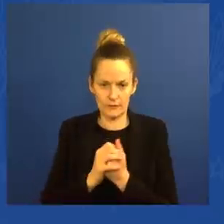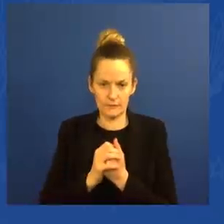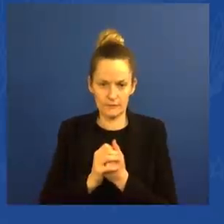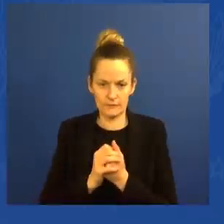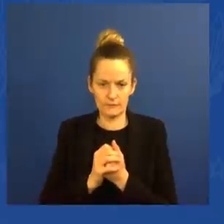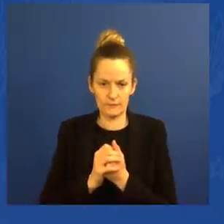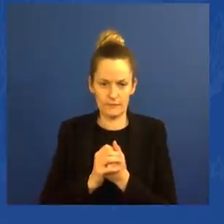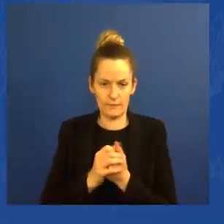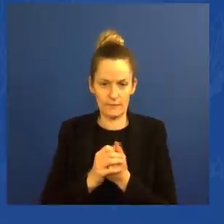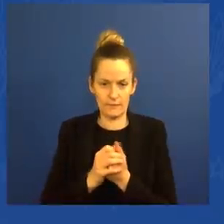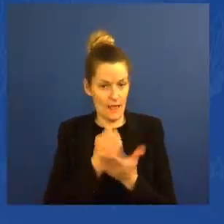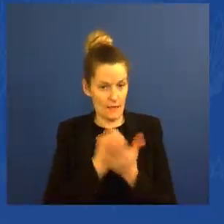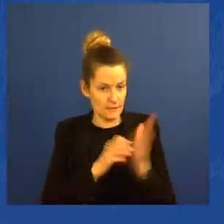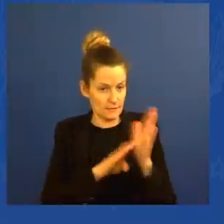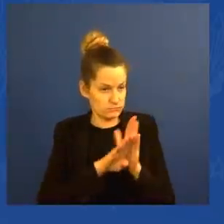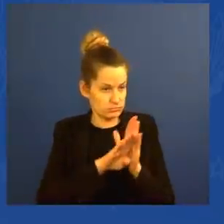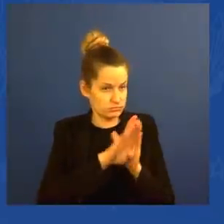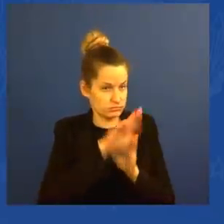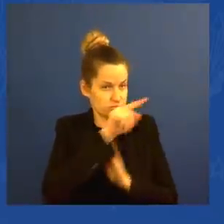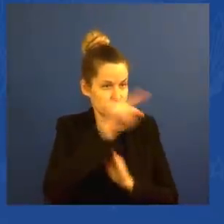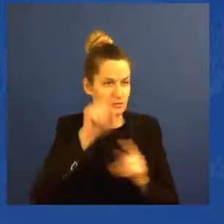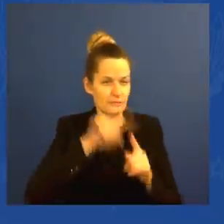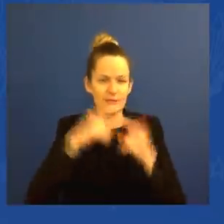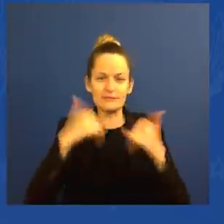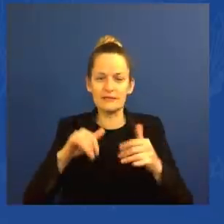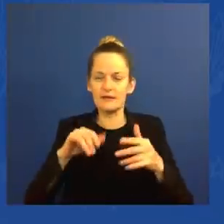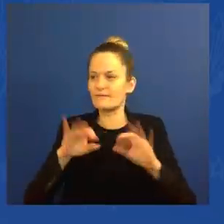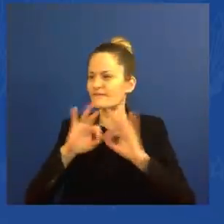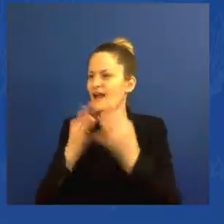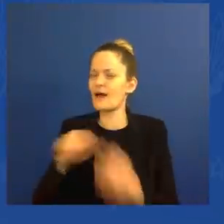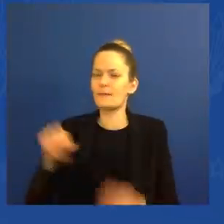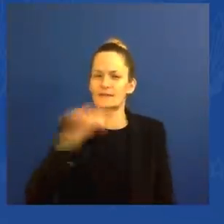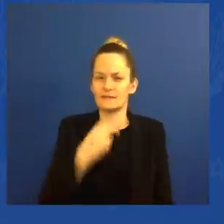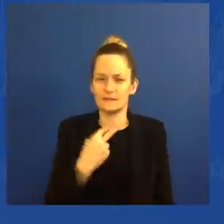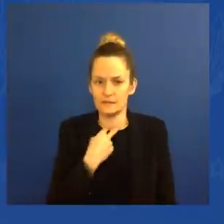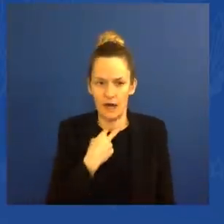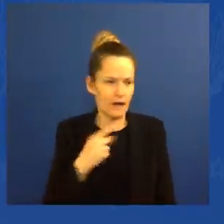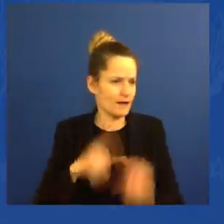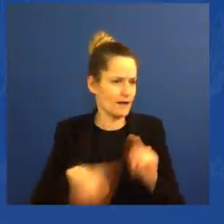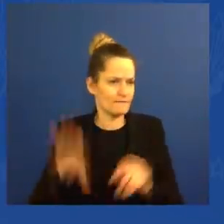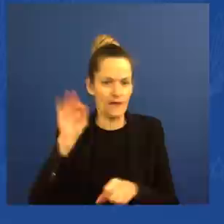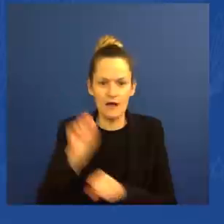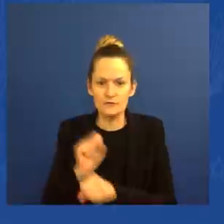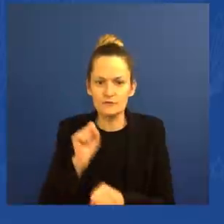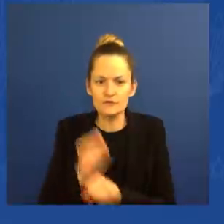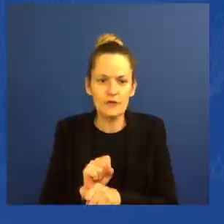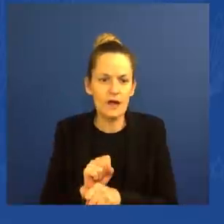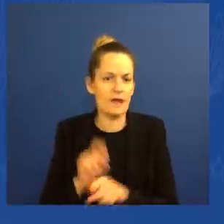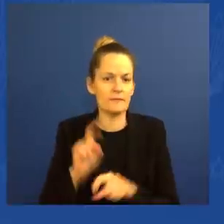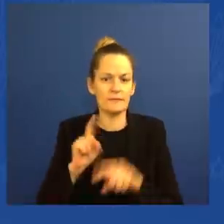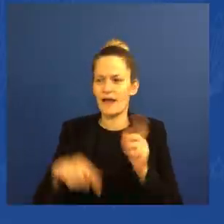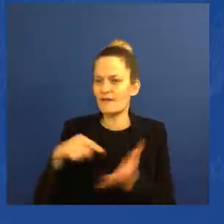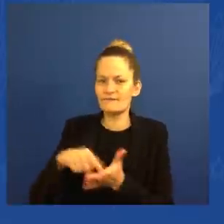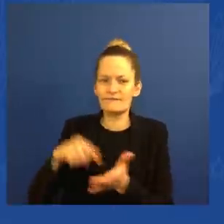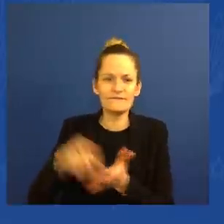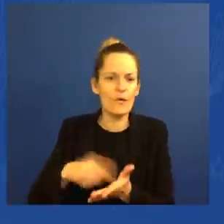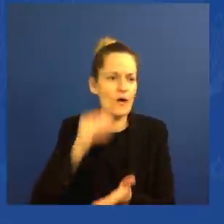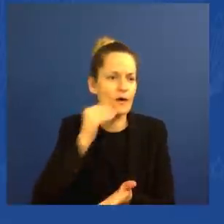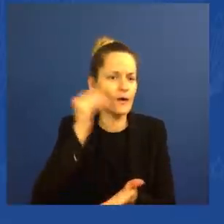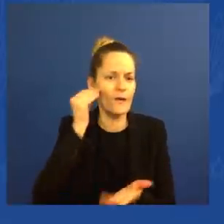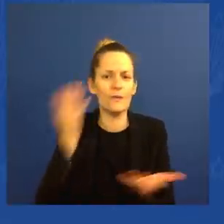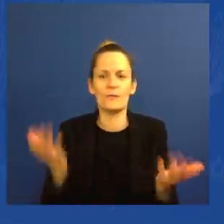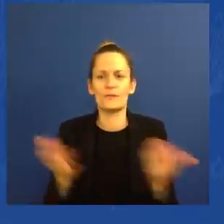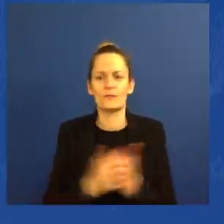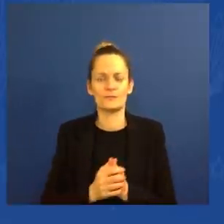trapped in long-term unemployment, eviction and foreclosure. Research shows that when you're stuck in